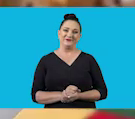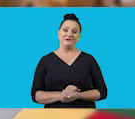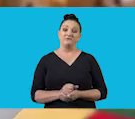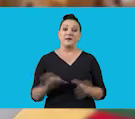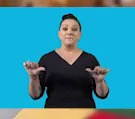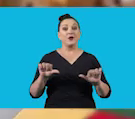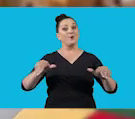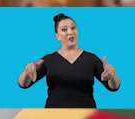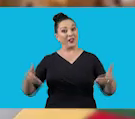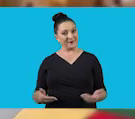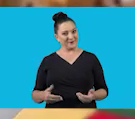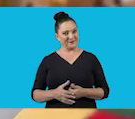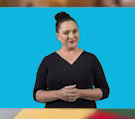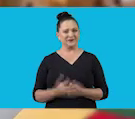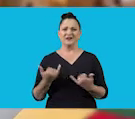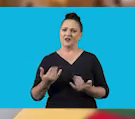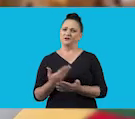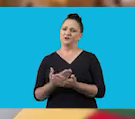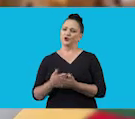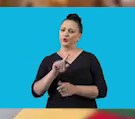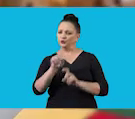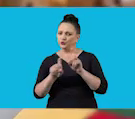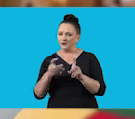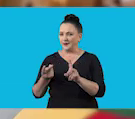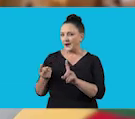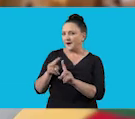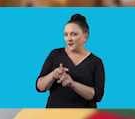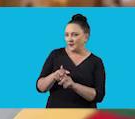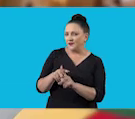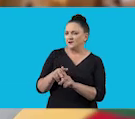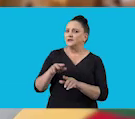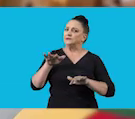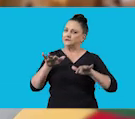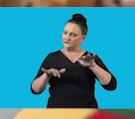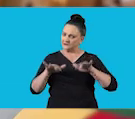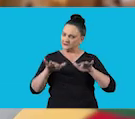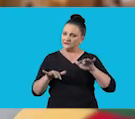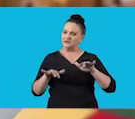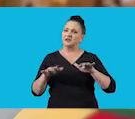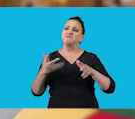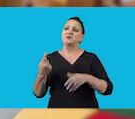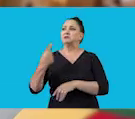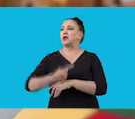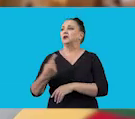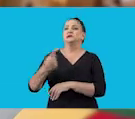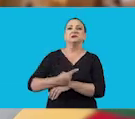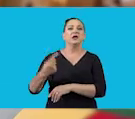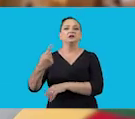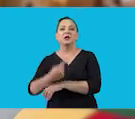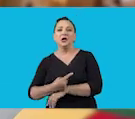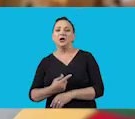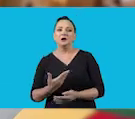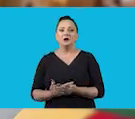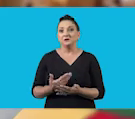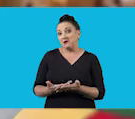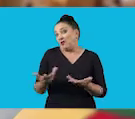Welcome back from an ad break. So now we're going to do some application questions. So these questions are similar to what we experience in our daily lives. Let's